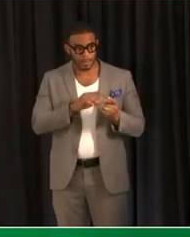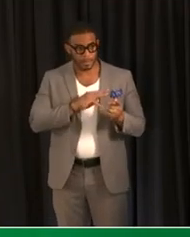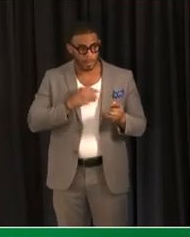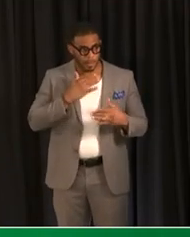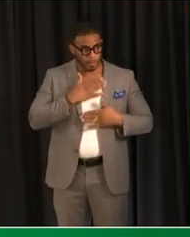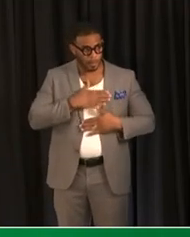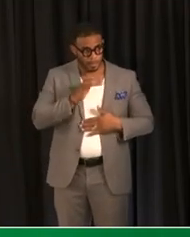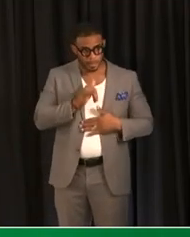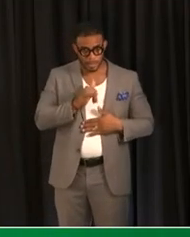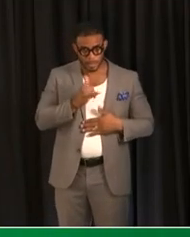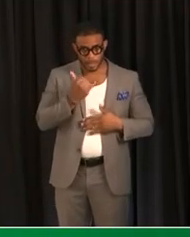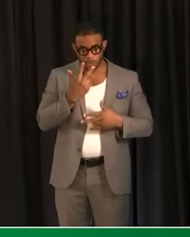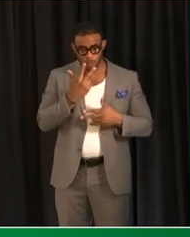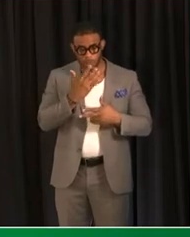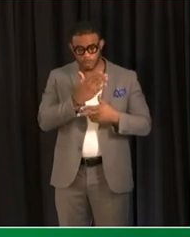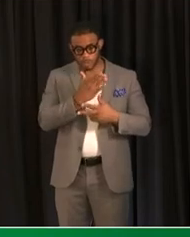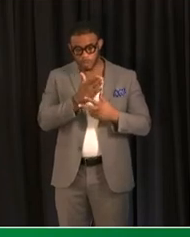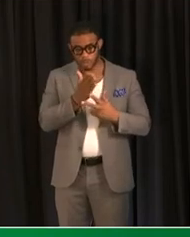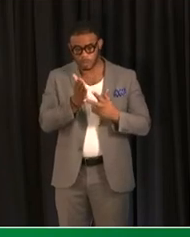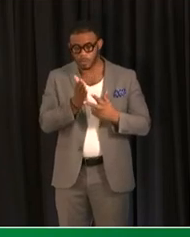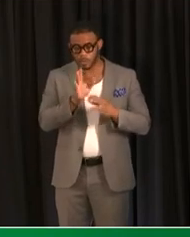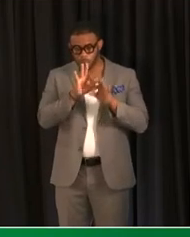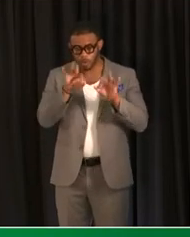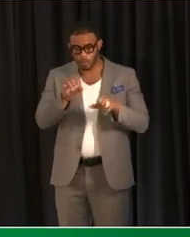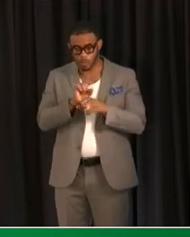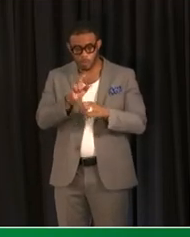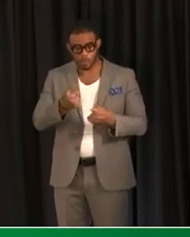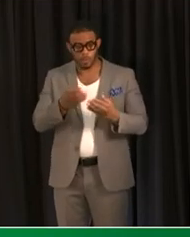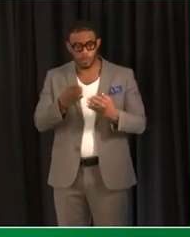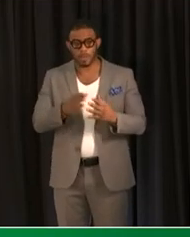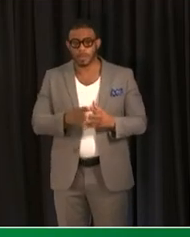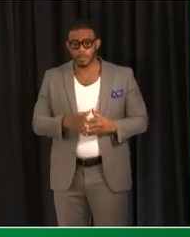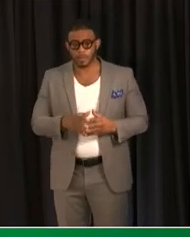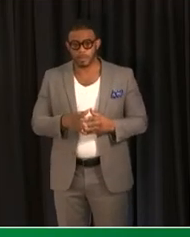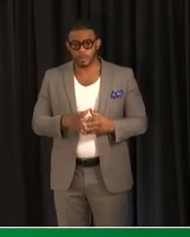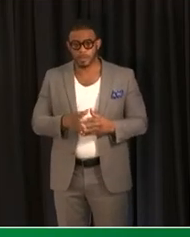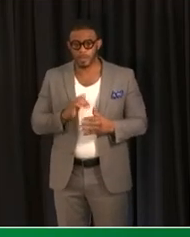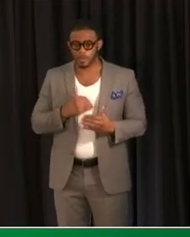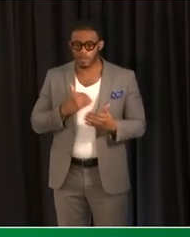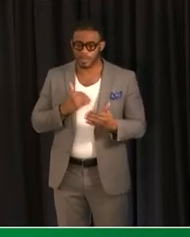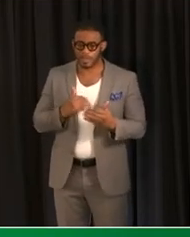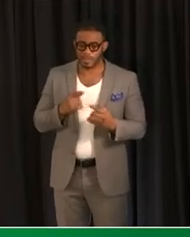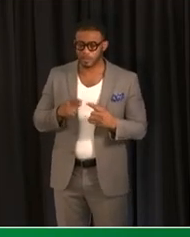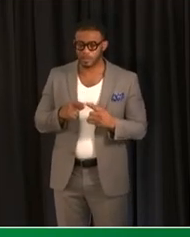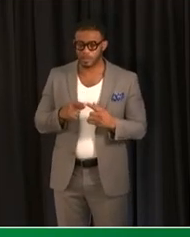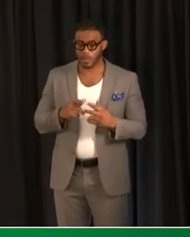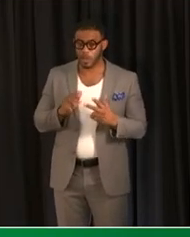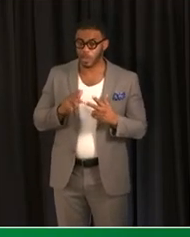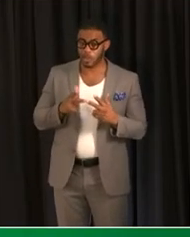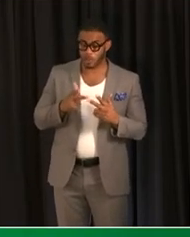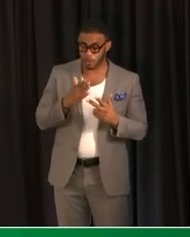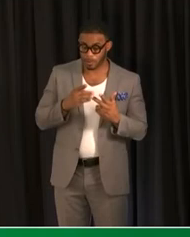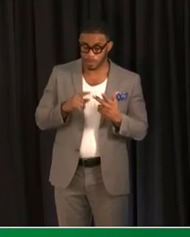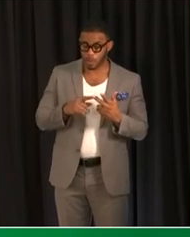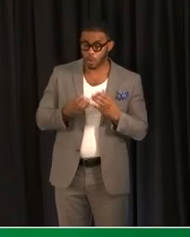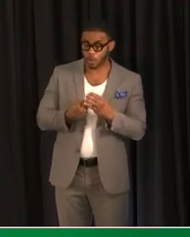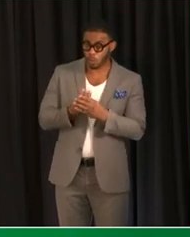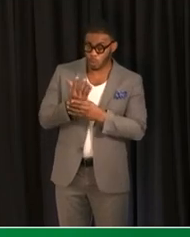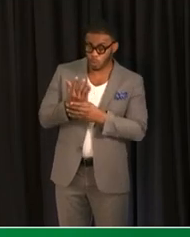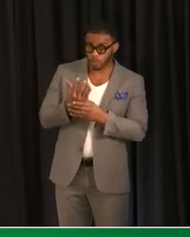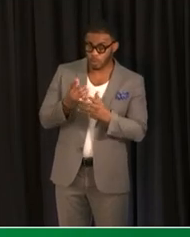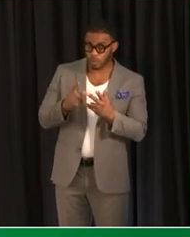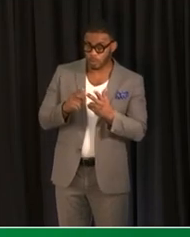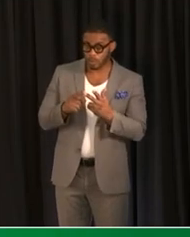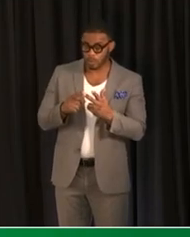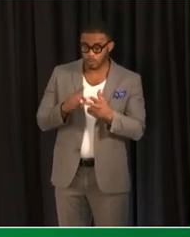Mayor, I appreciate the tripod framework that you've provided, but as we get to the third stage of